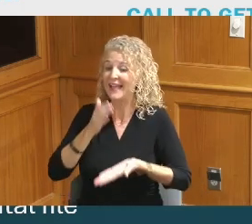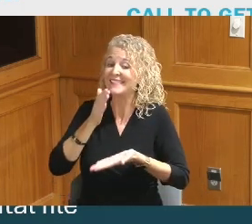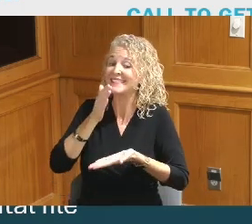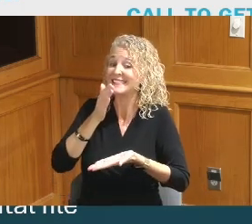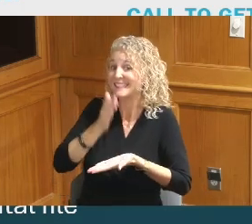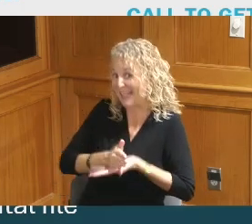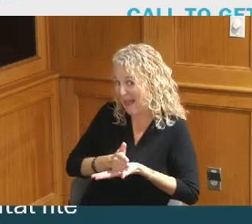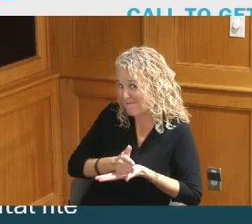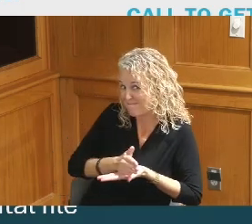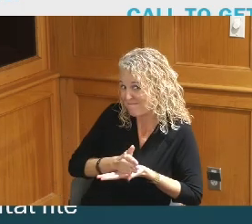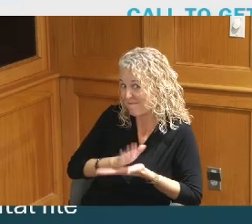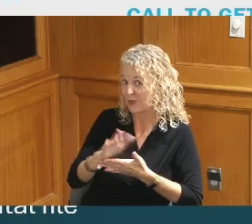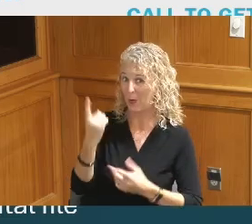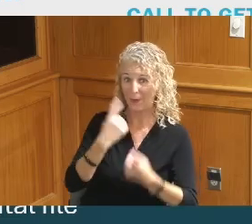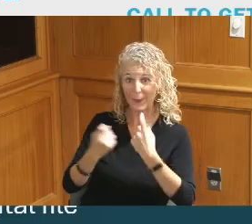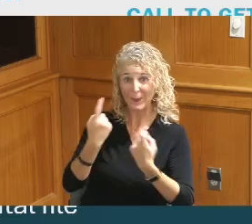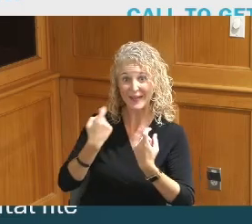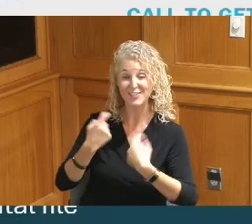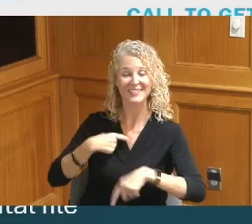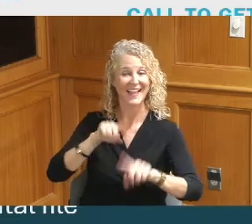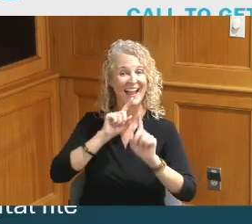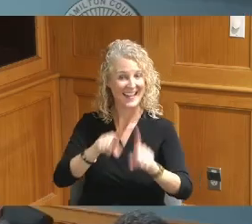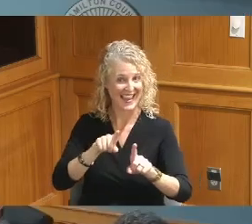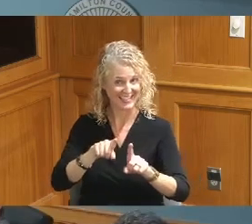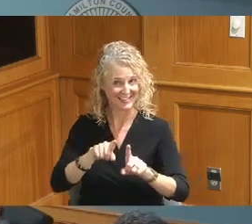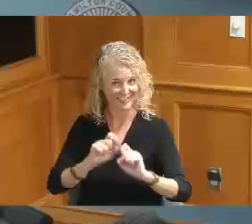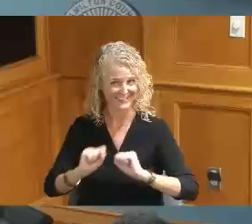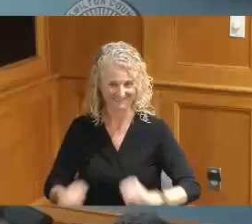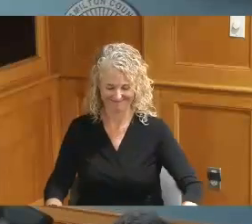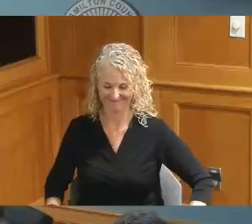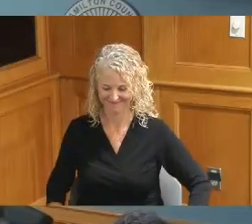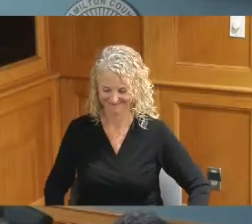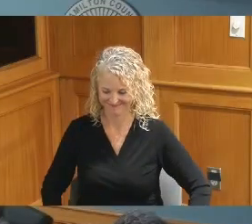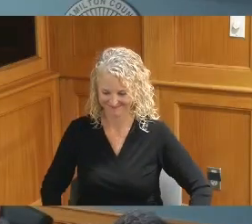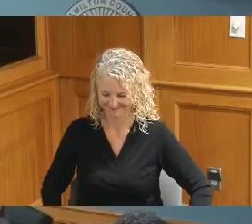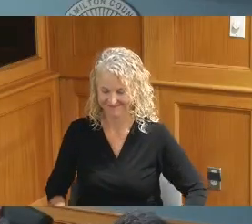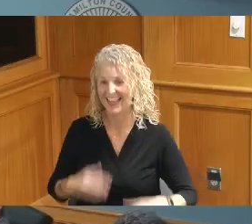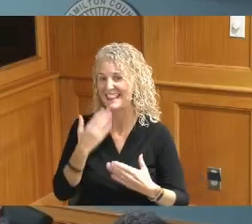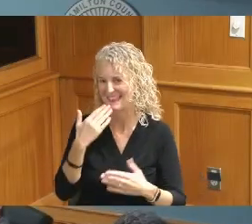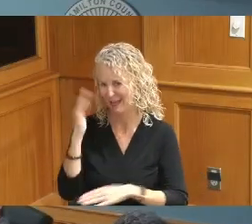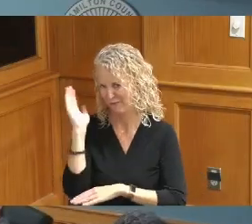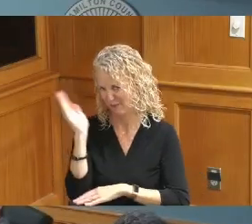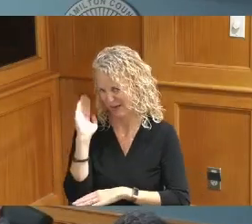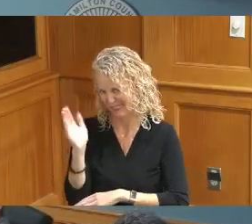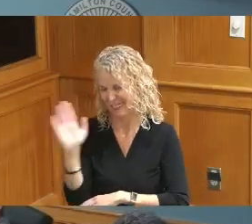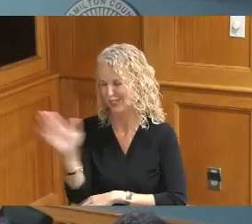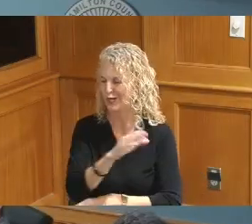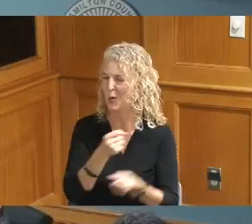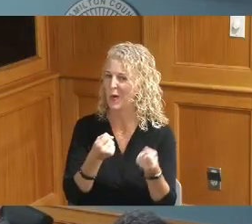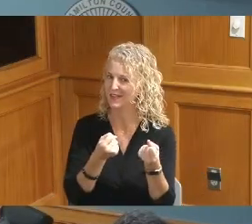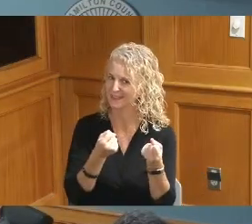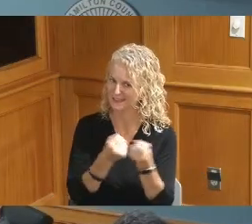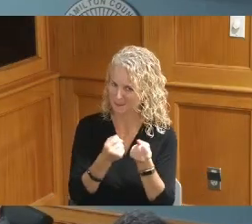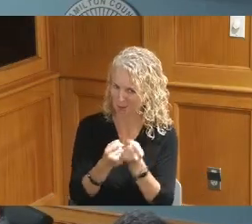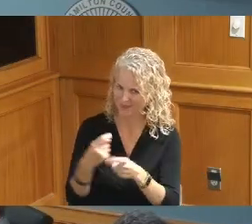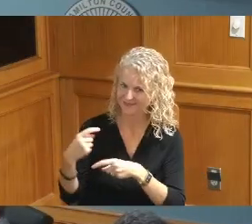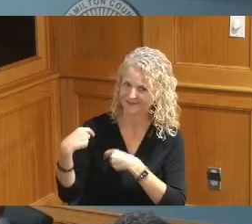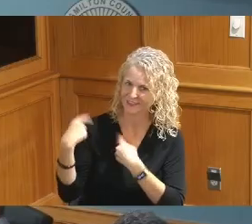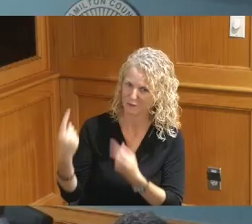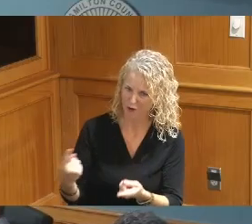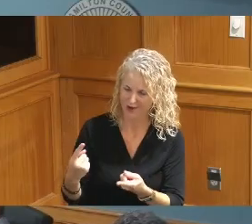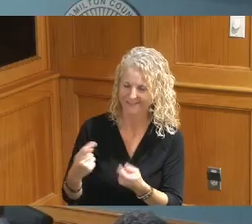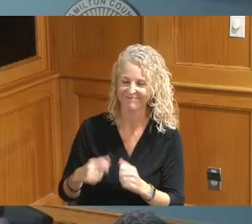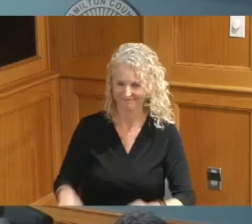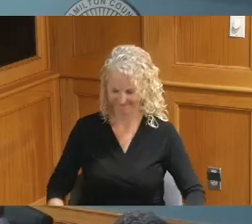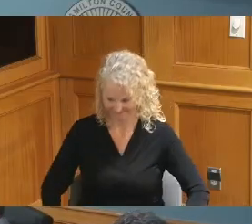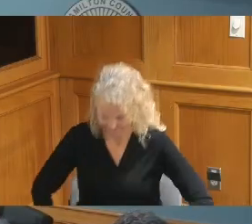stop, and I'd love any questions or comments, and again, thank you for the support of the commission and your investment in